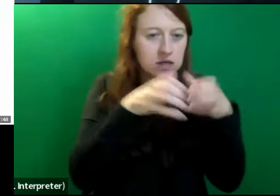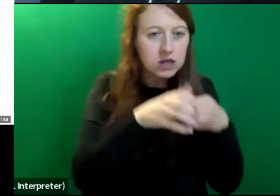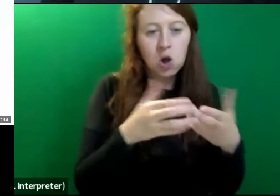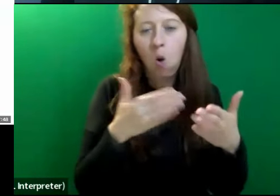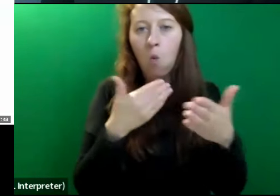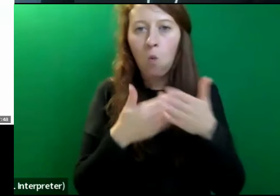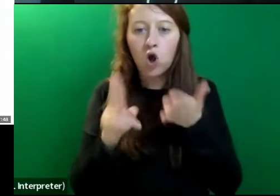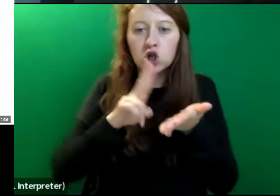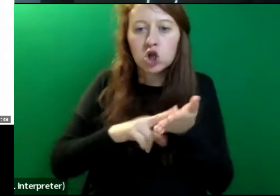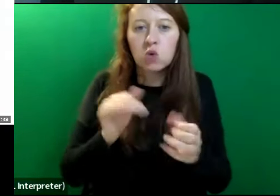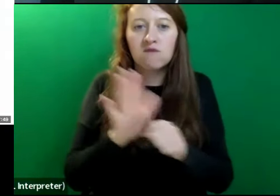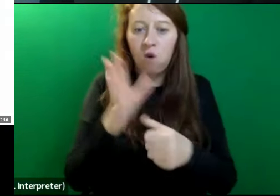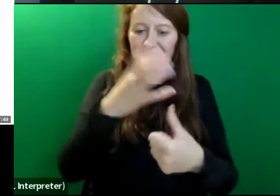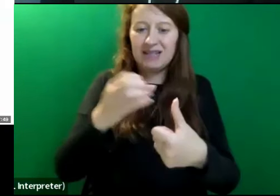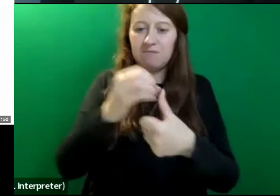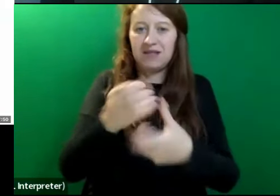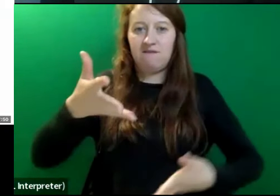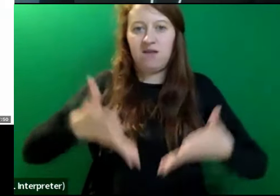for particular signs.